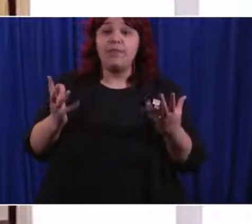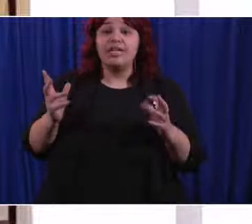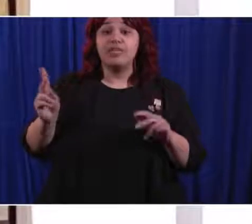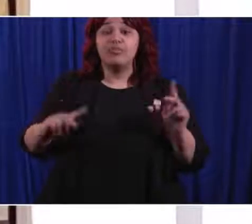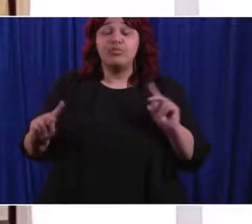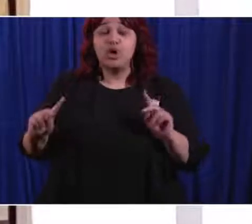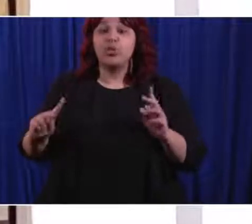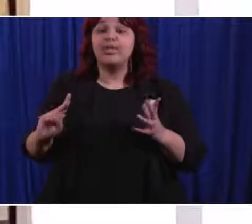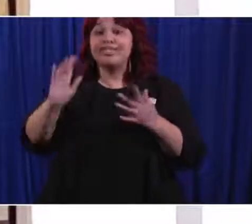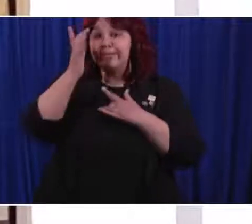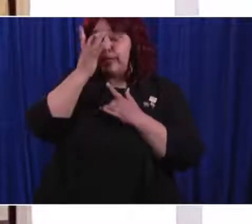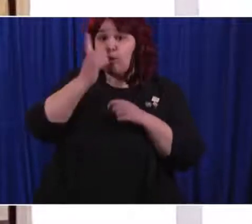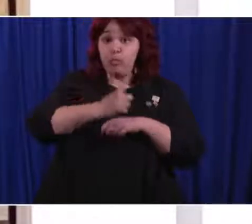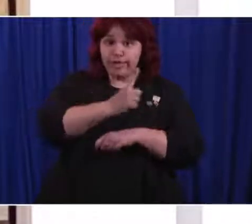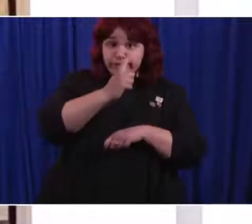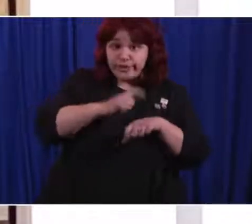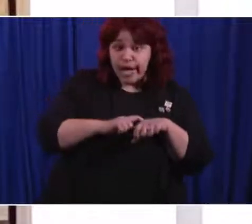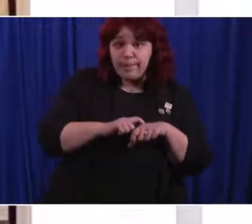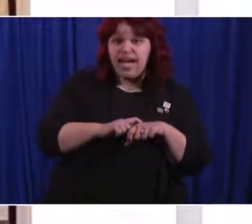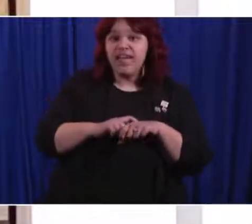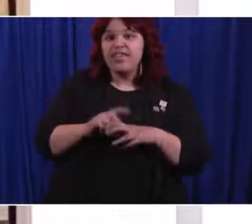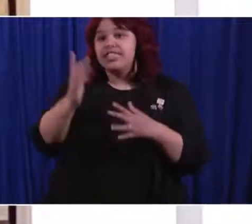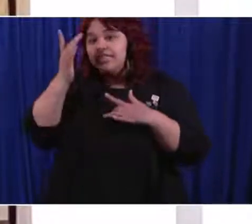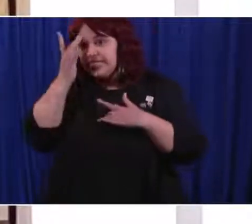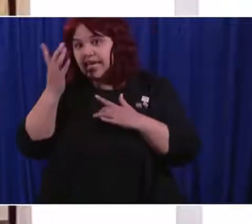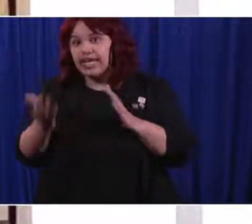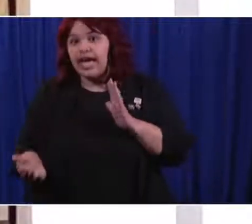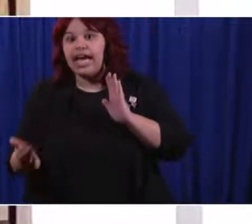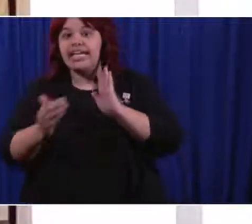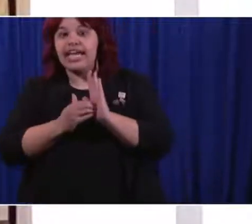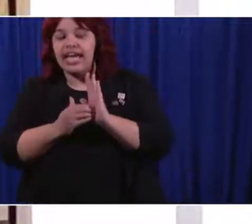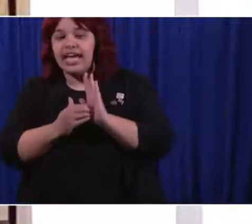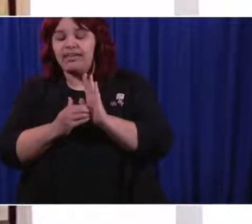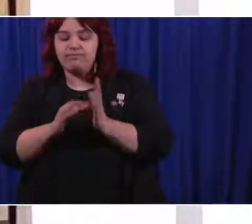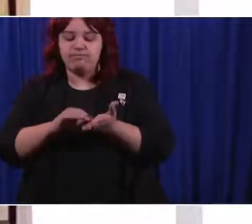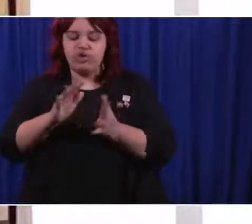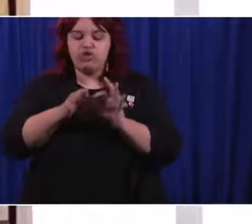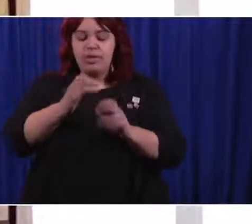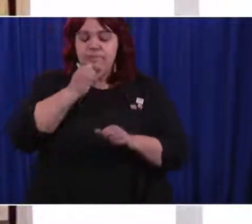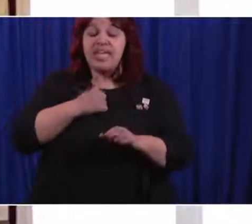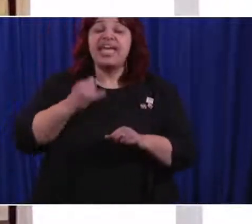sizable proportion of these numbers are the result of second infections.